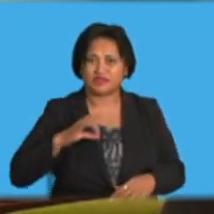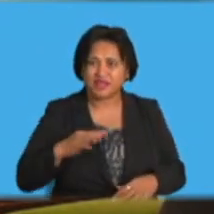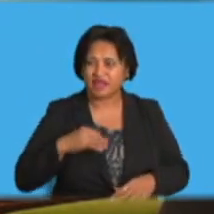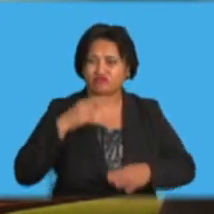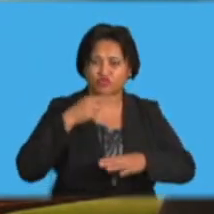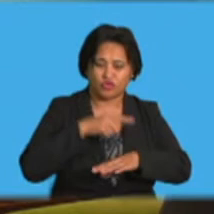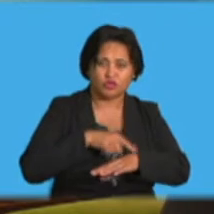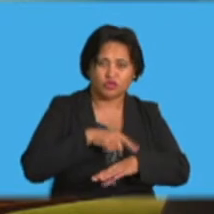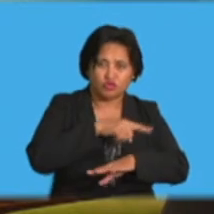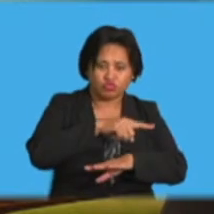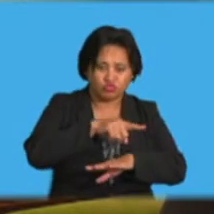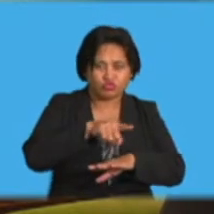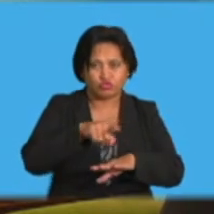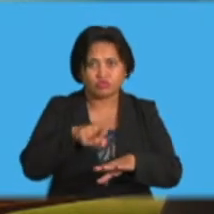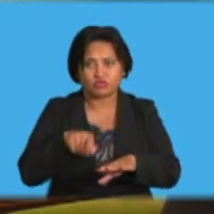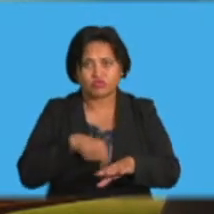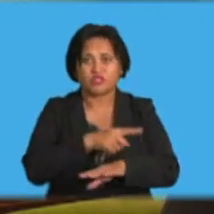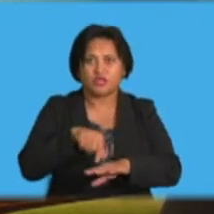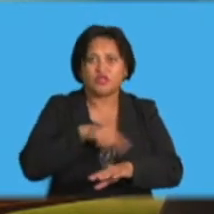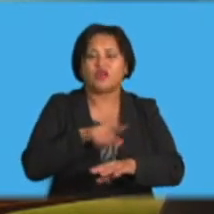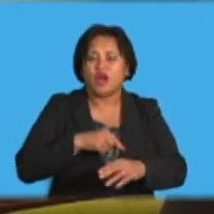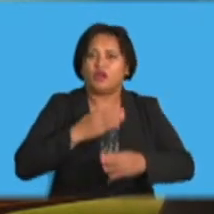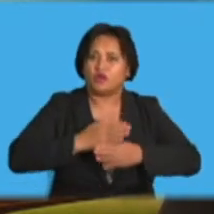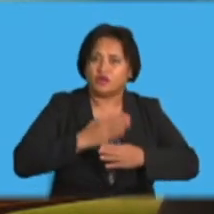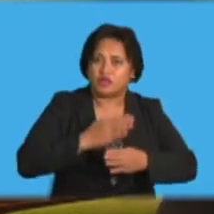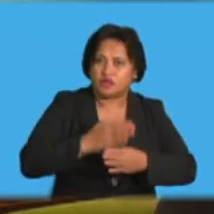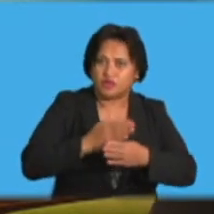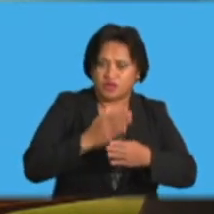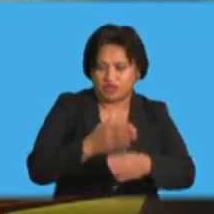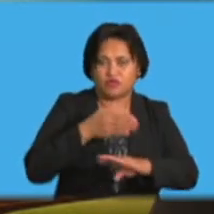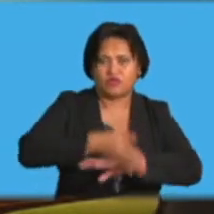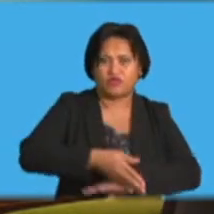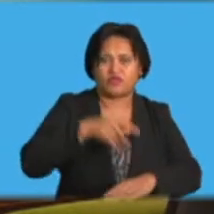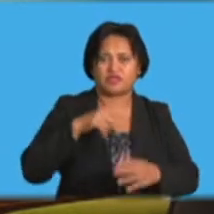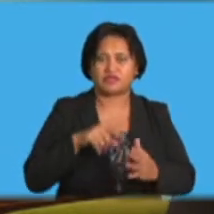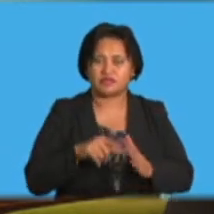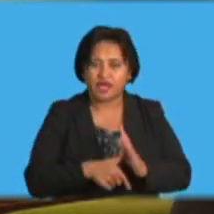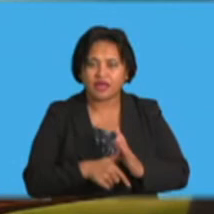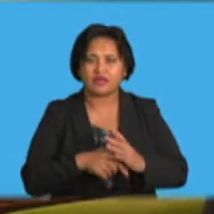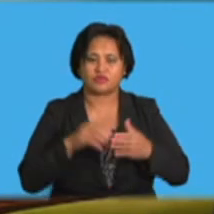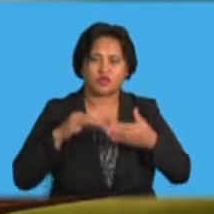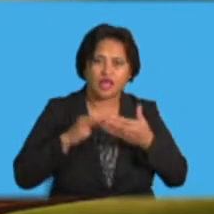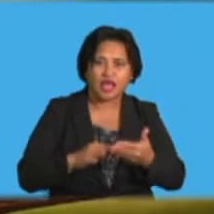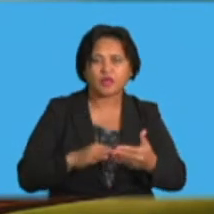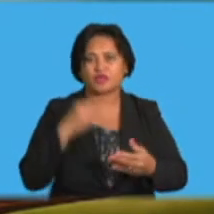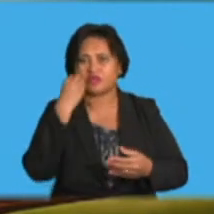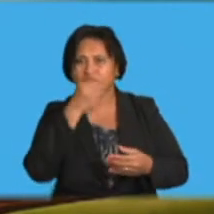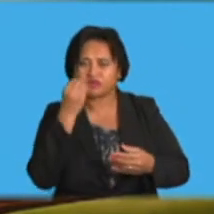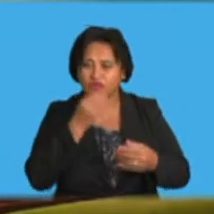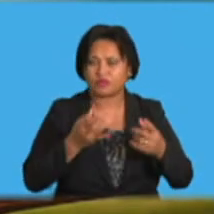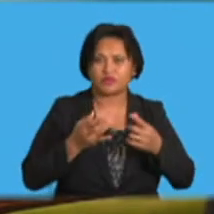immediate relief is provided to affected families in the form of food rations, clean water, sanitation services and other everyday